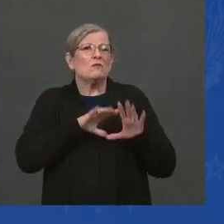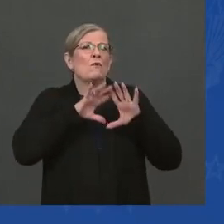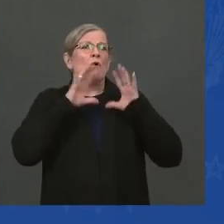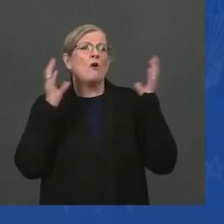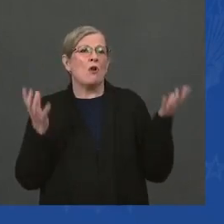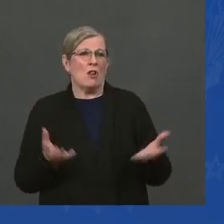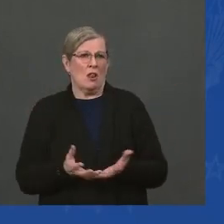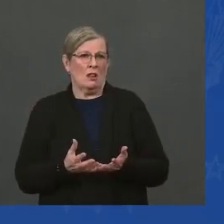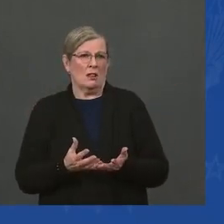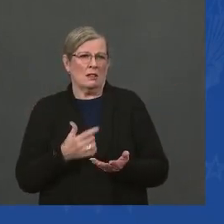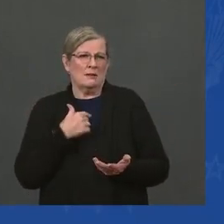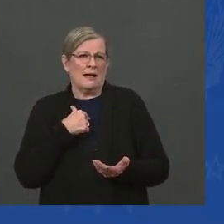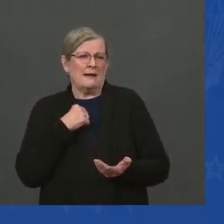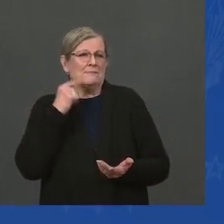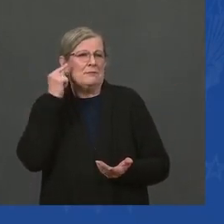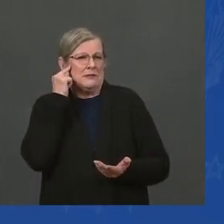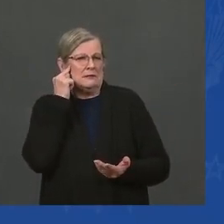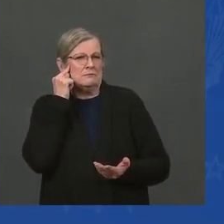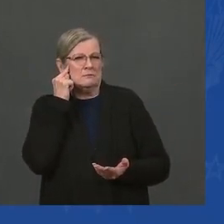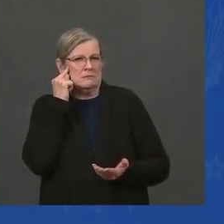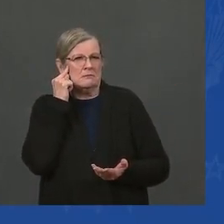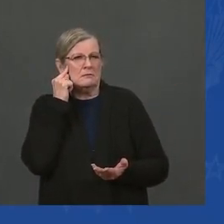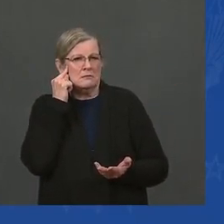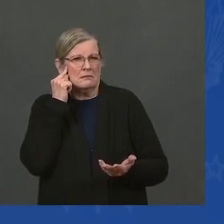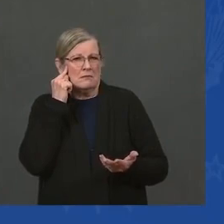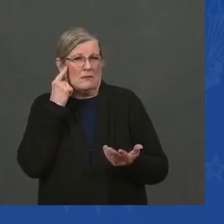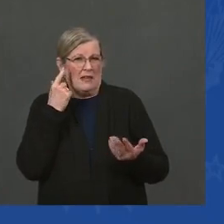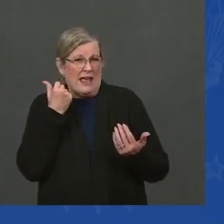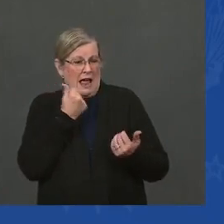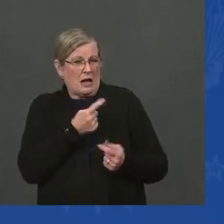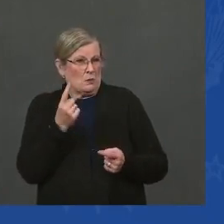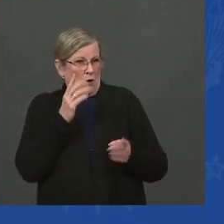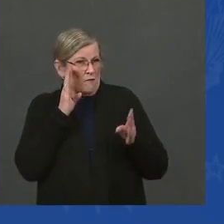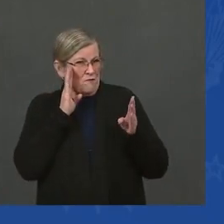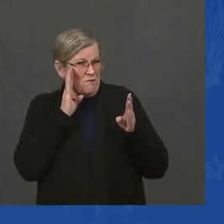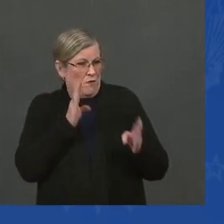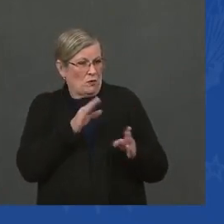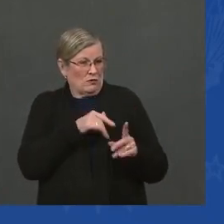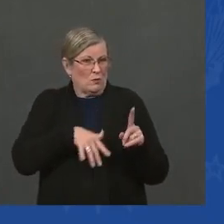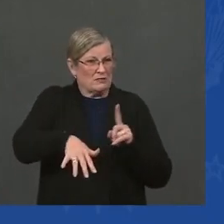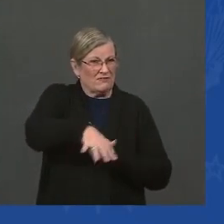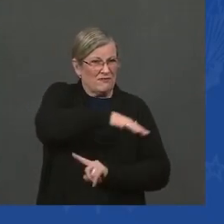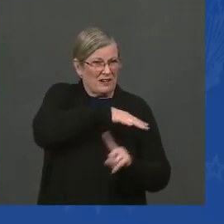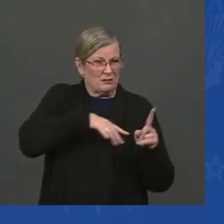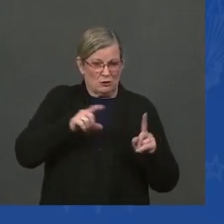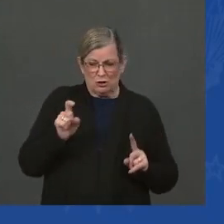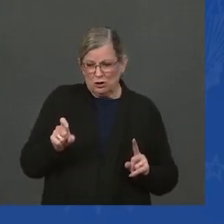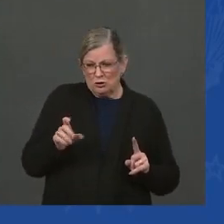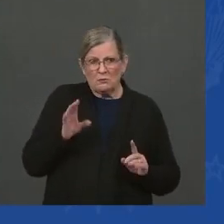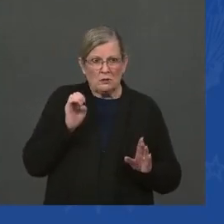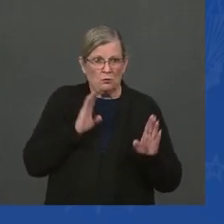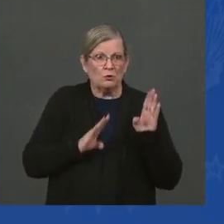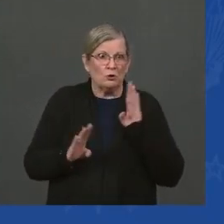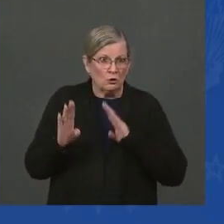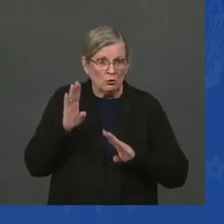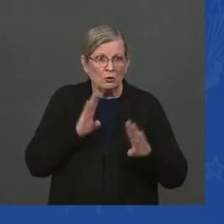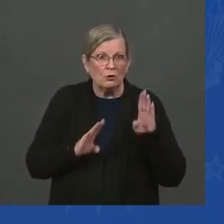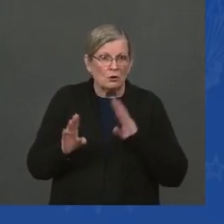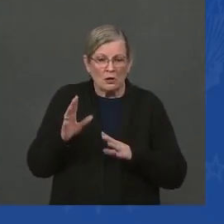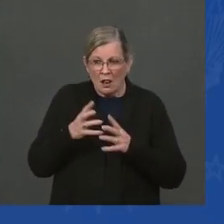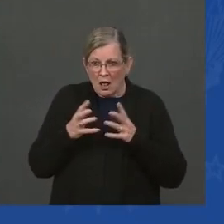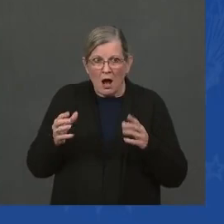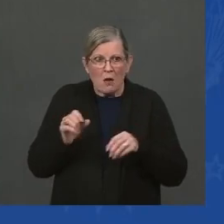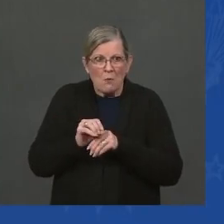who is focused on the environment should be worried. We've got a lot more to do beyond what we've done. We've done more than we've ever done, though. That's the